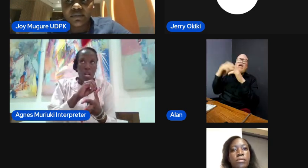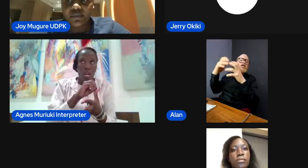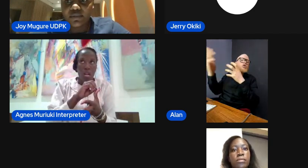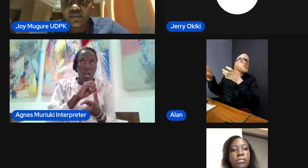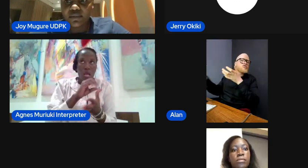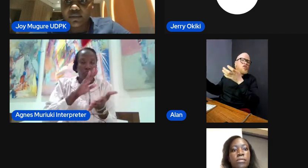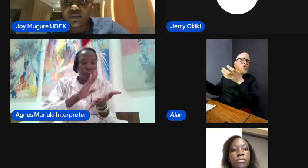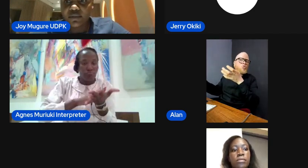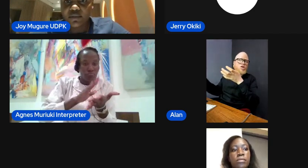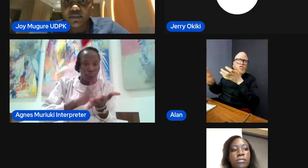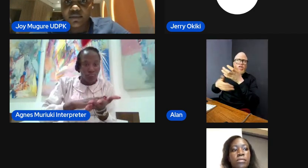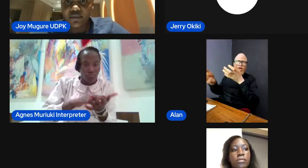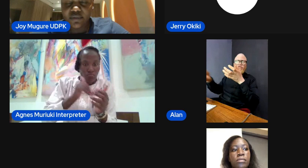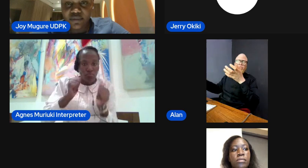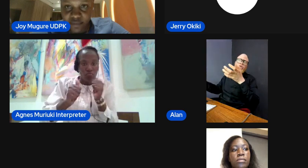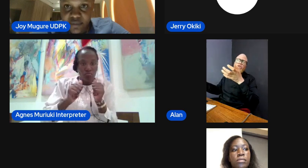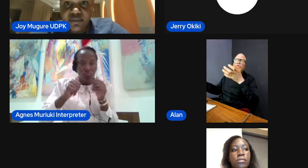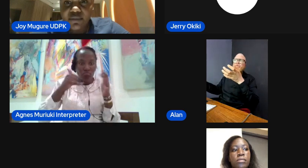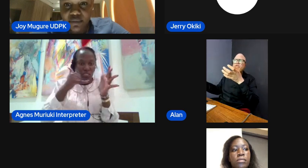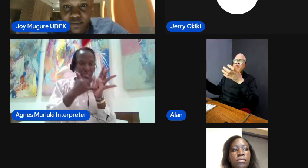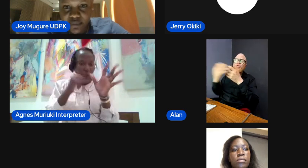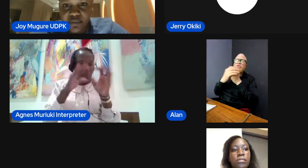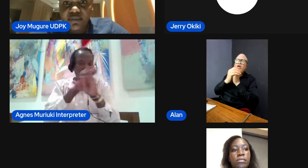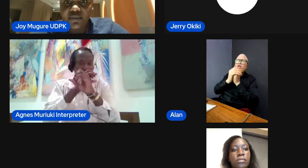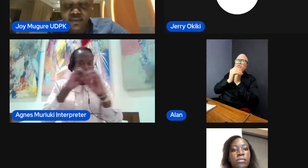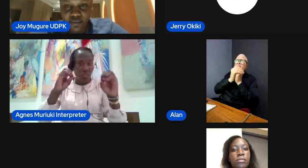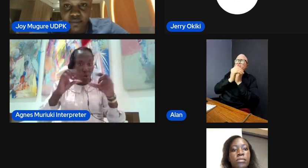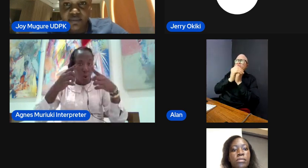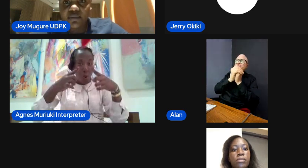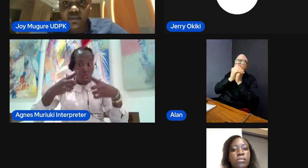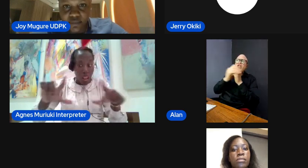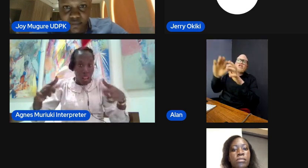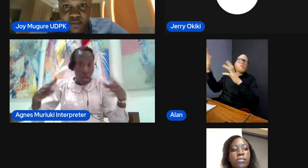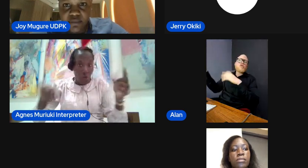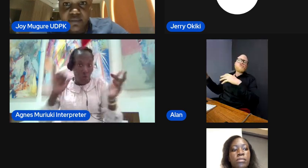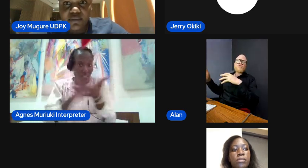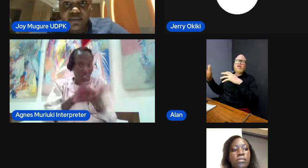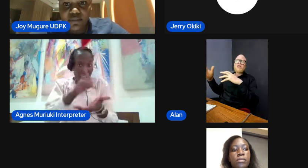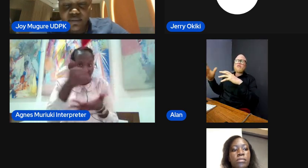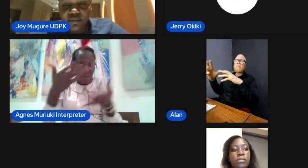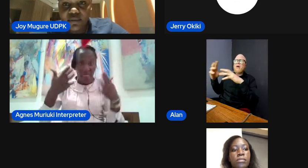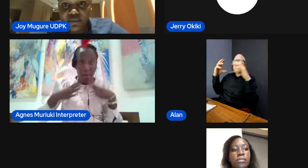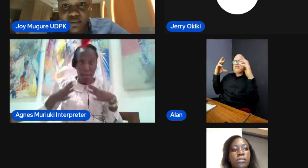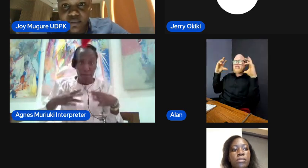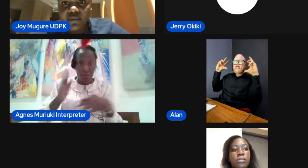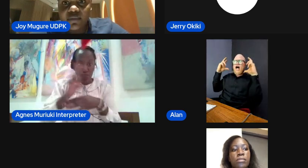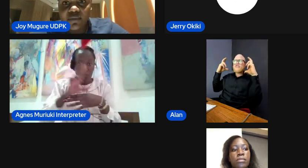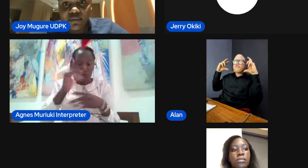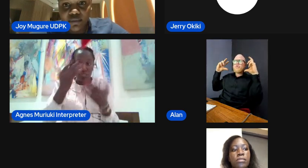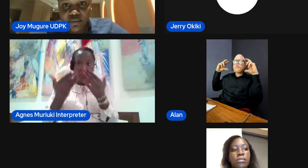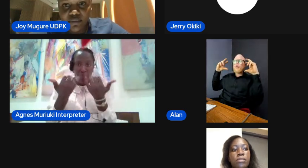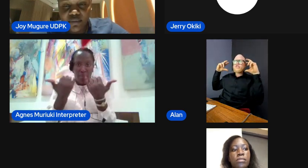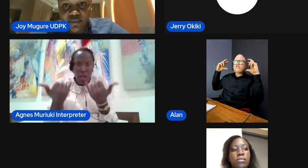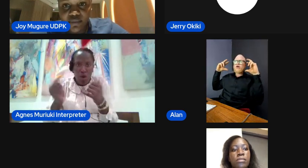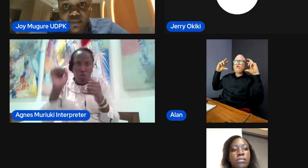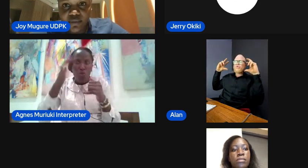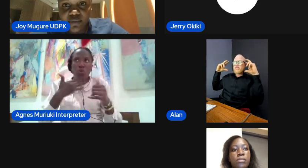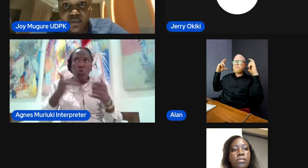the non-inclusive language that everybody uses, because you might want to really jump on a trend, but it is hard for